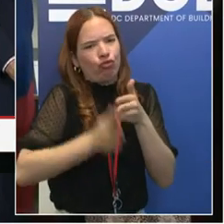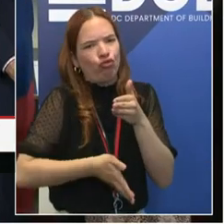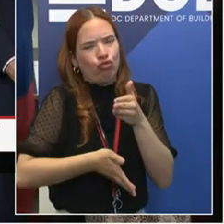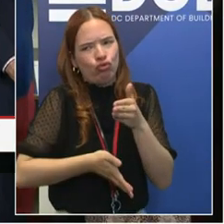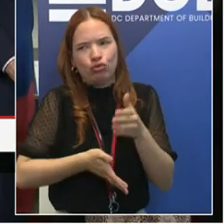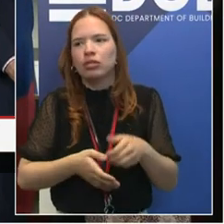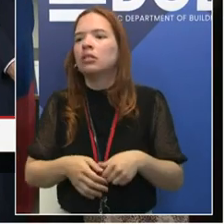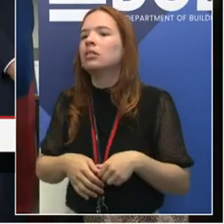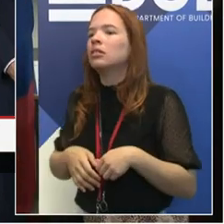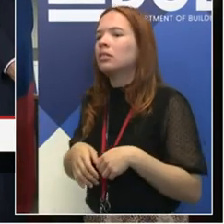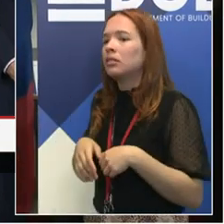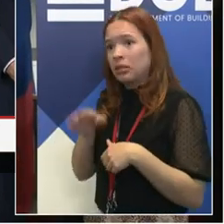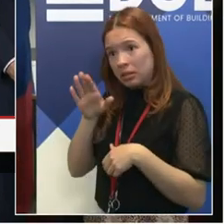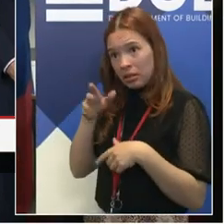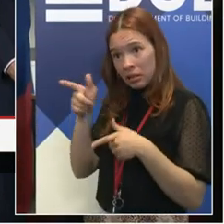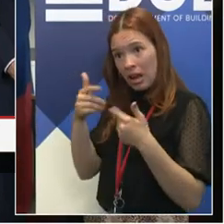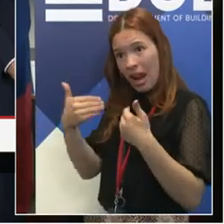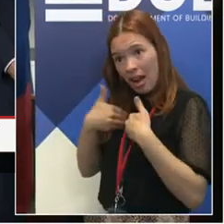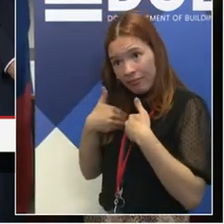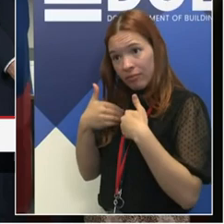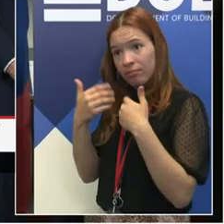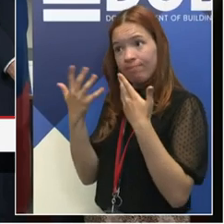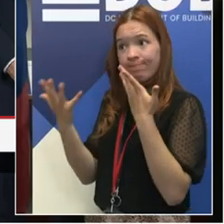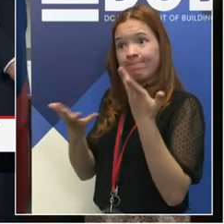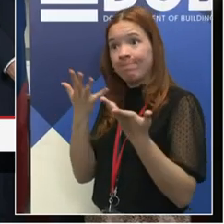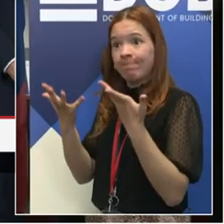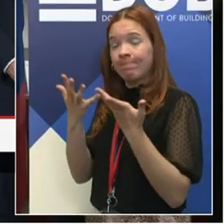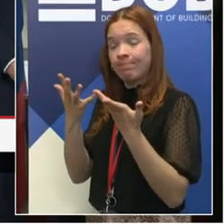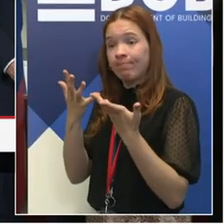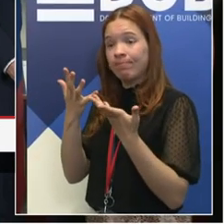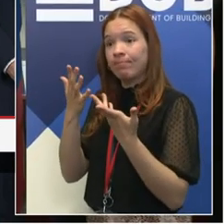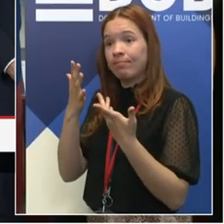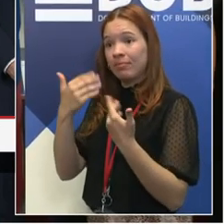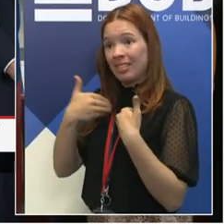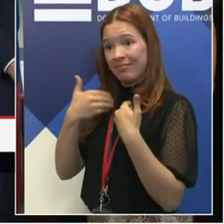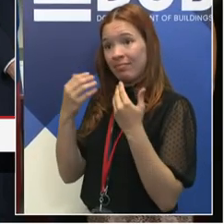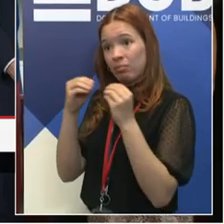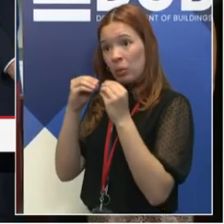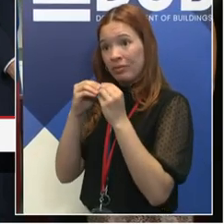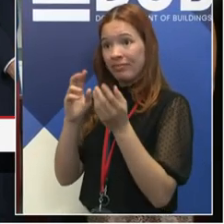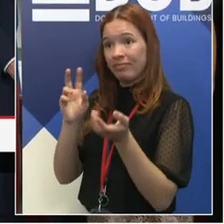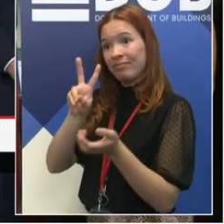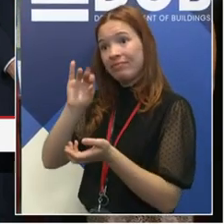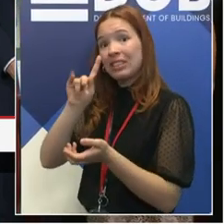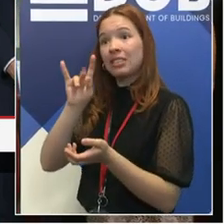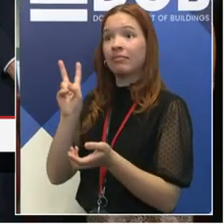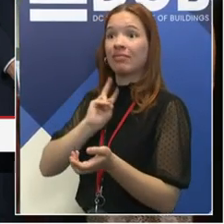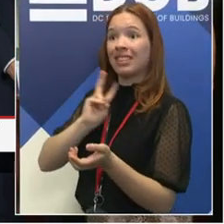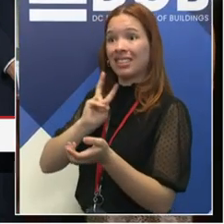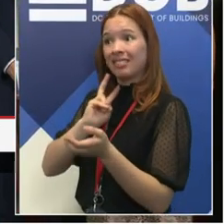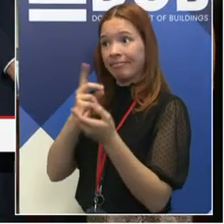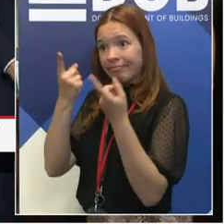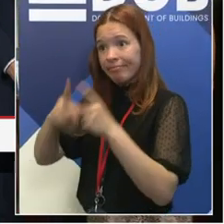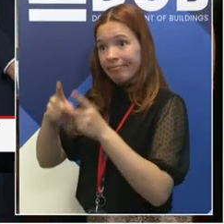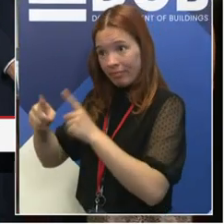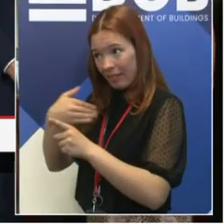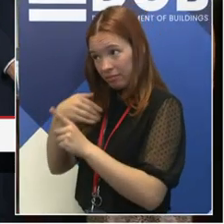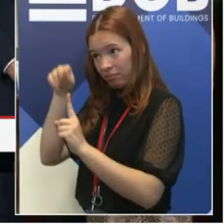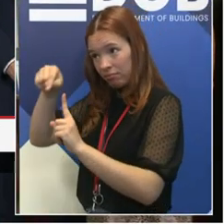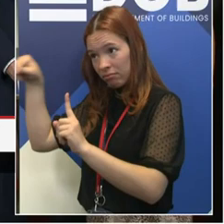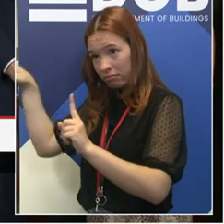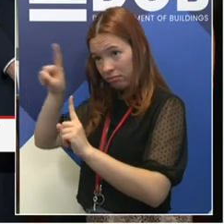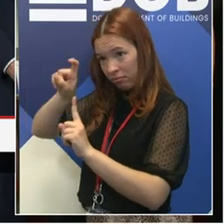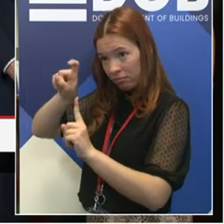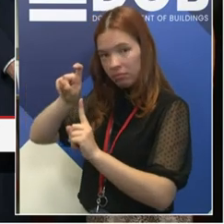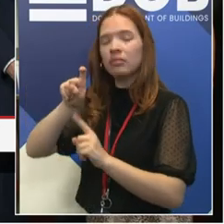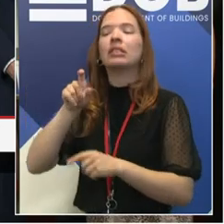that have been made public? I can refer you to the MOC for any questions about the investigation They don't or the respond- They timeline. don't respond to any press